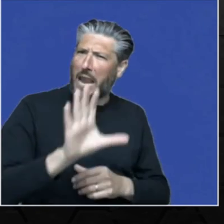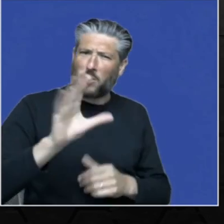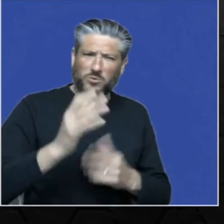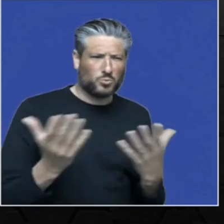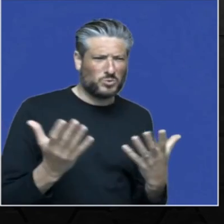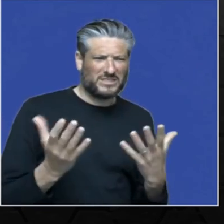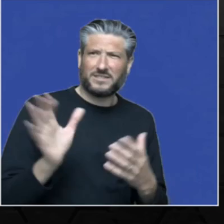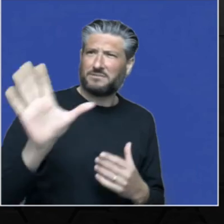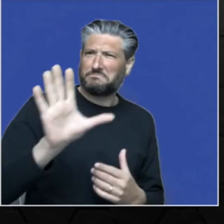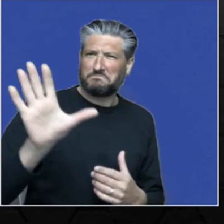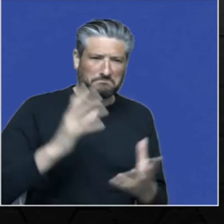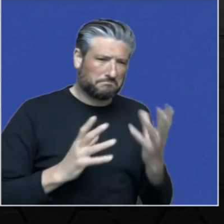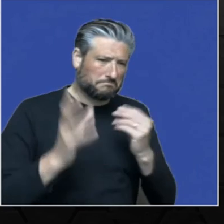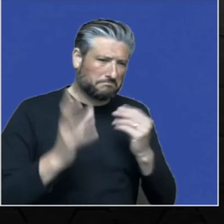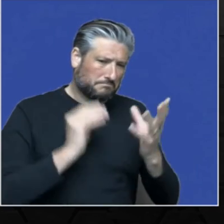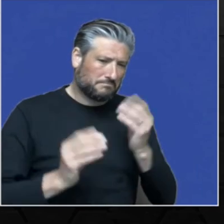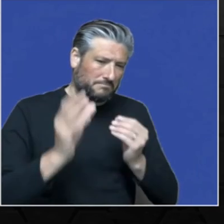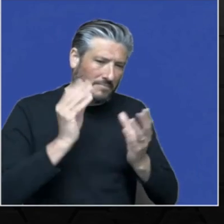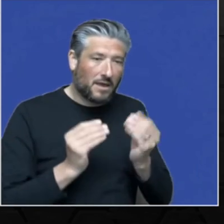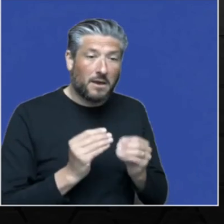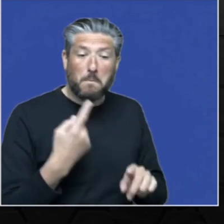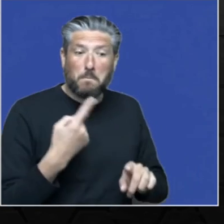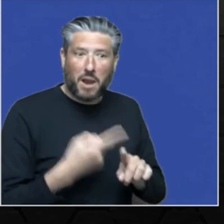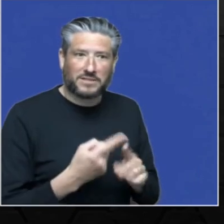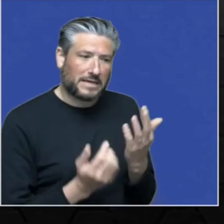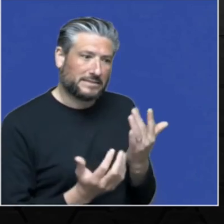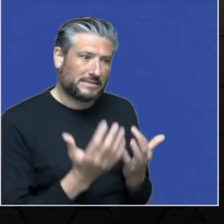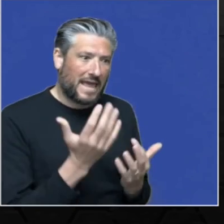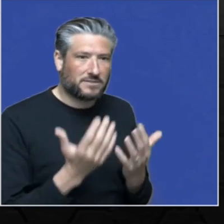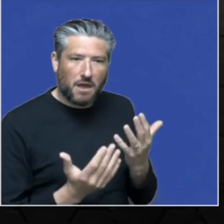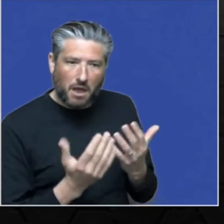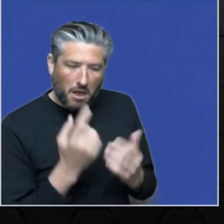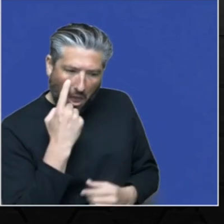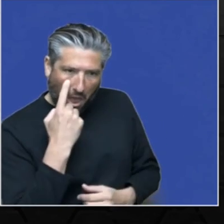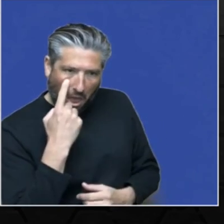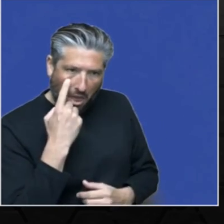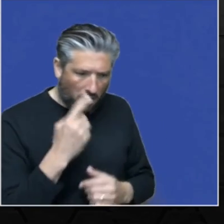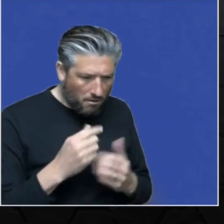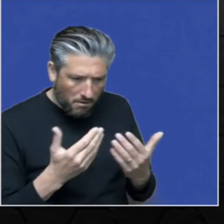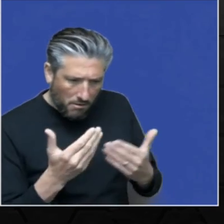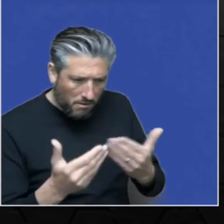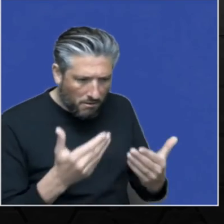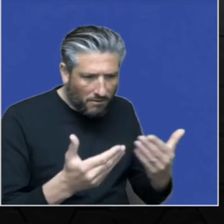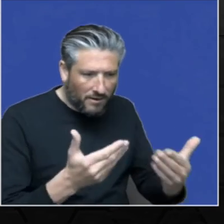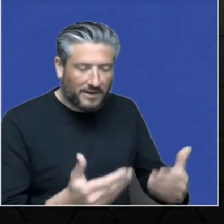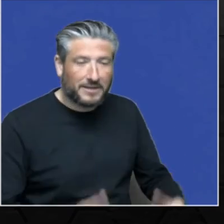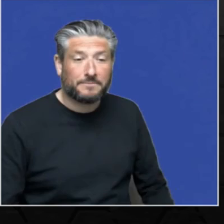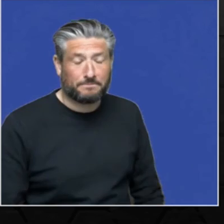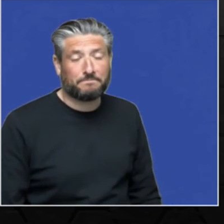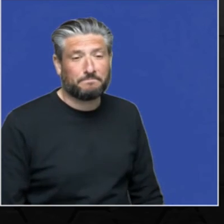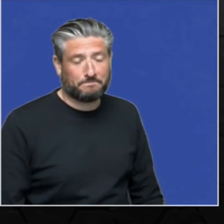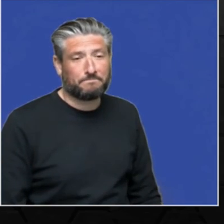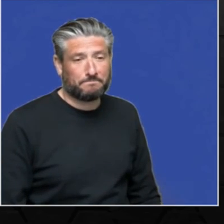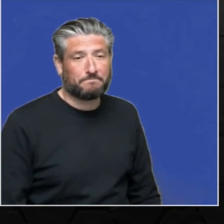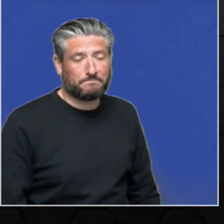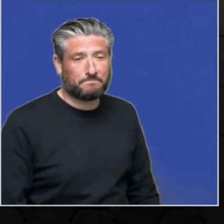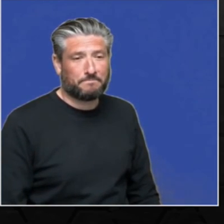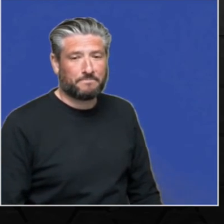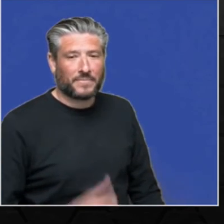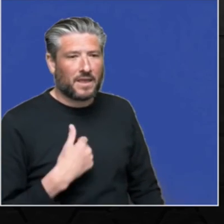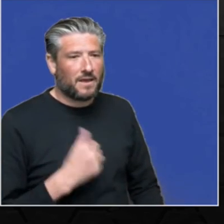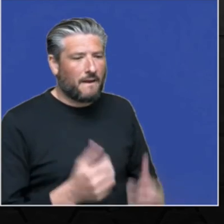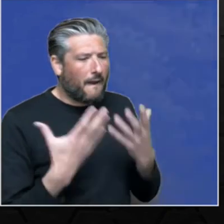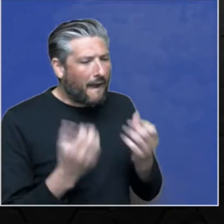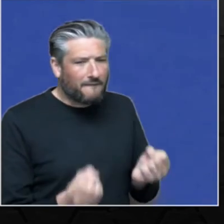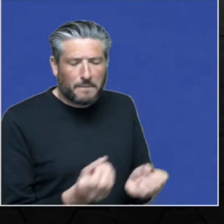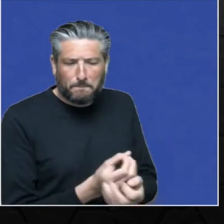important. Yeah, most definitely. And that's true. We have a lot of amazing Microsoft Learn student ambassadors,